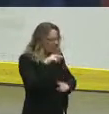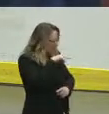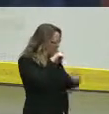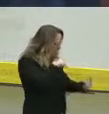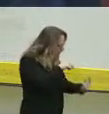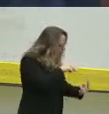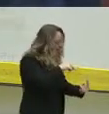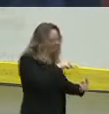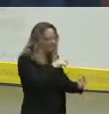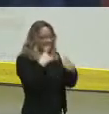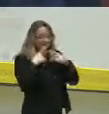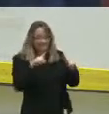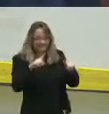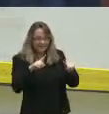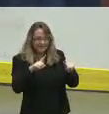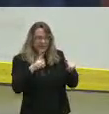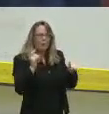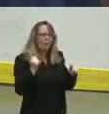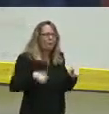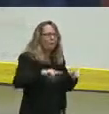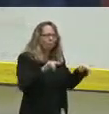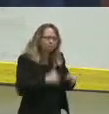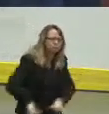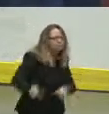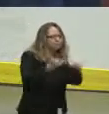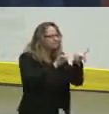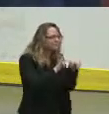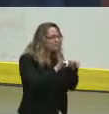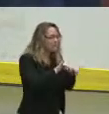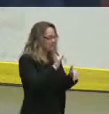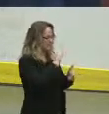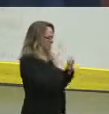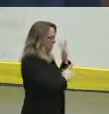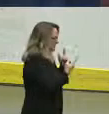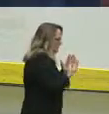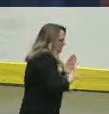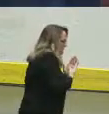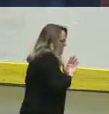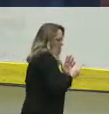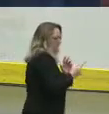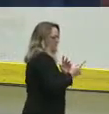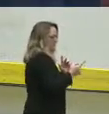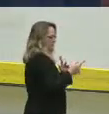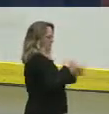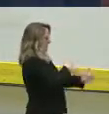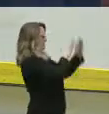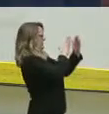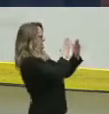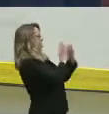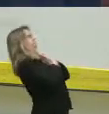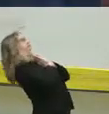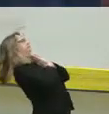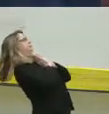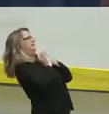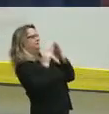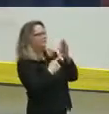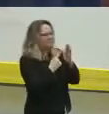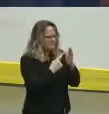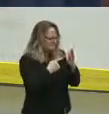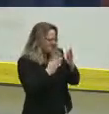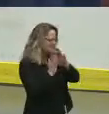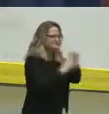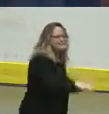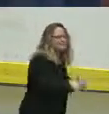common. Some have doubted us, some tried to hold us back, but every graduate here today made a